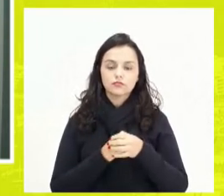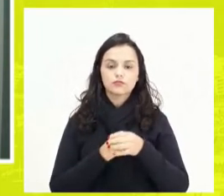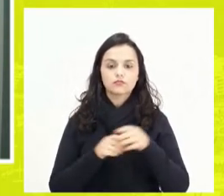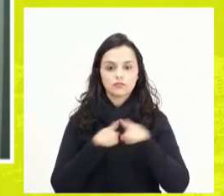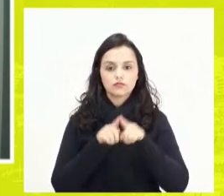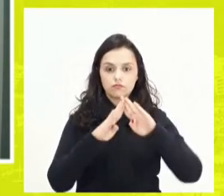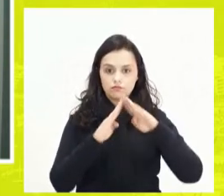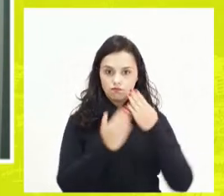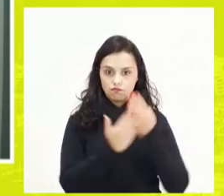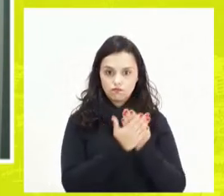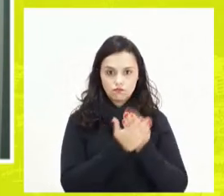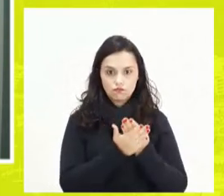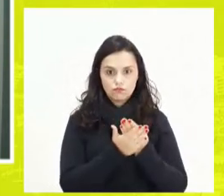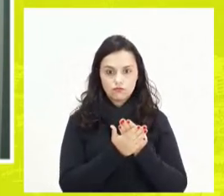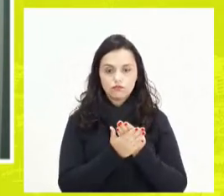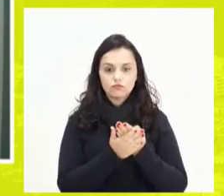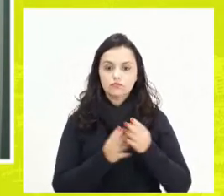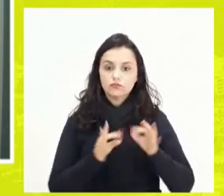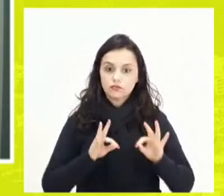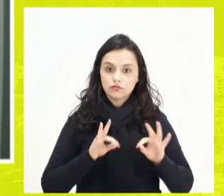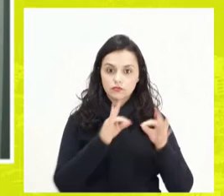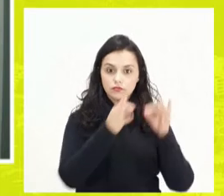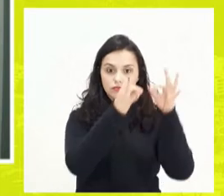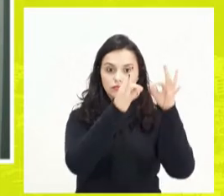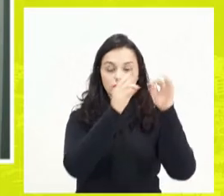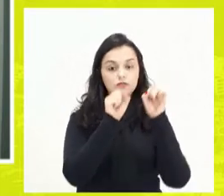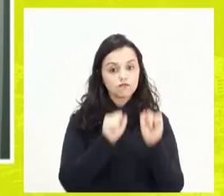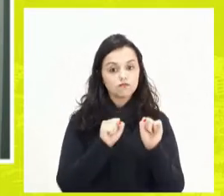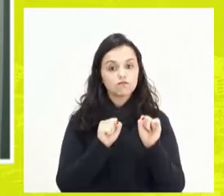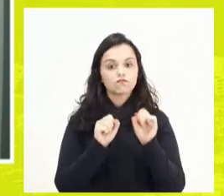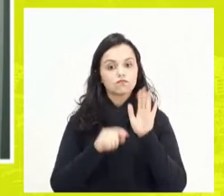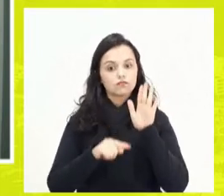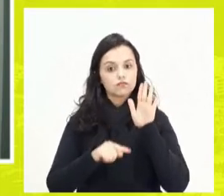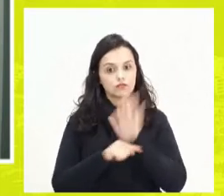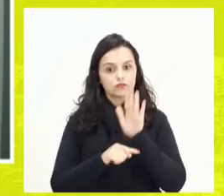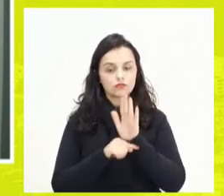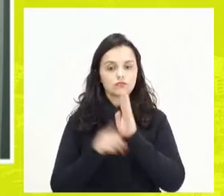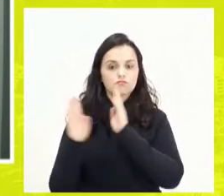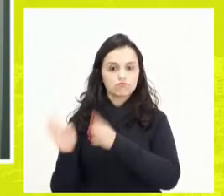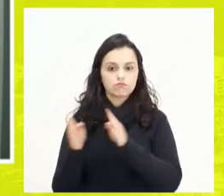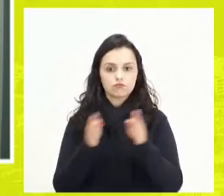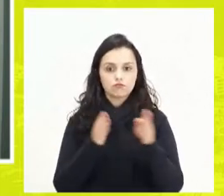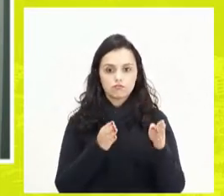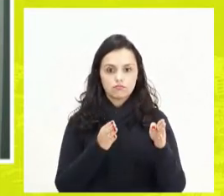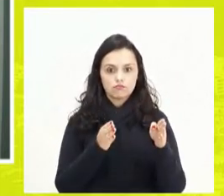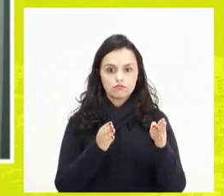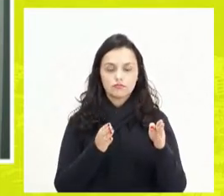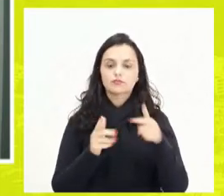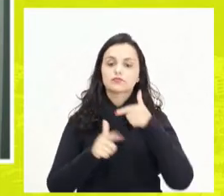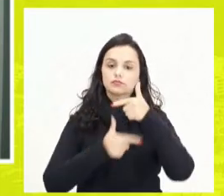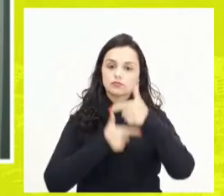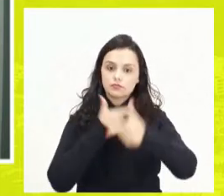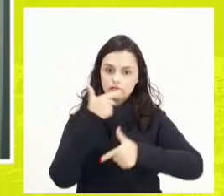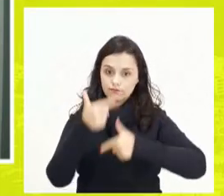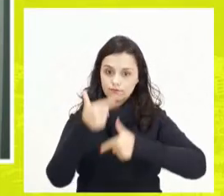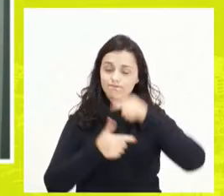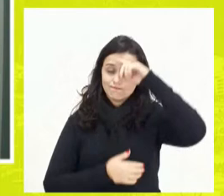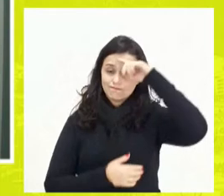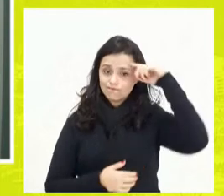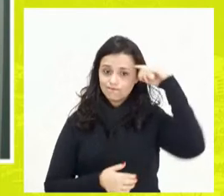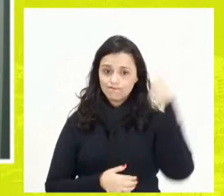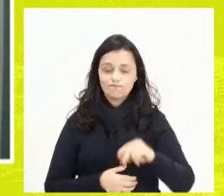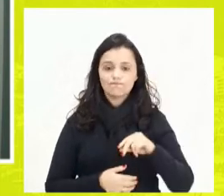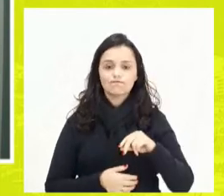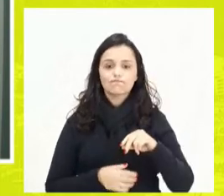developed the academia developing technologies that can optimize this process it's a hard